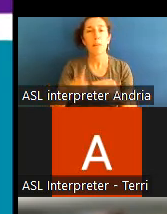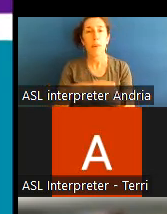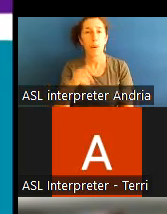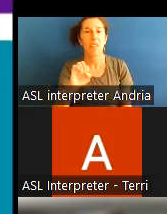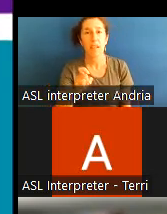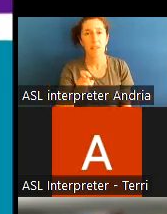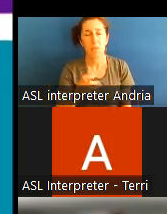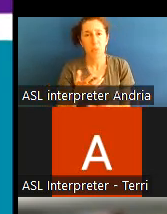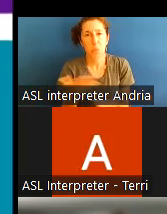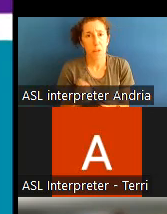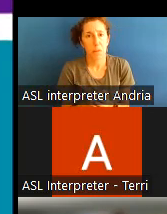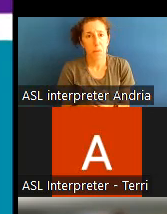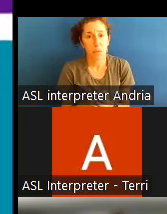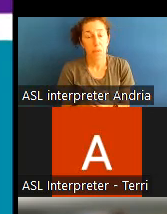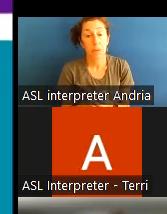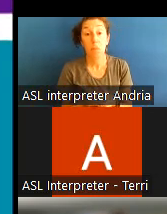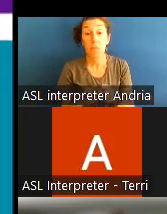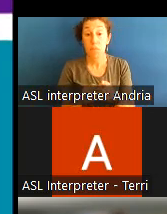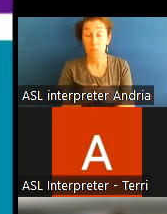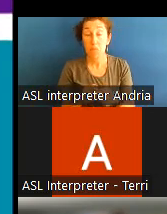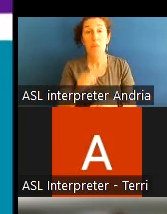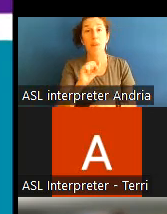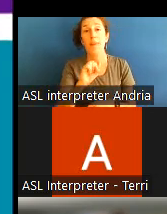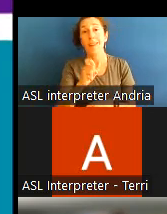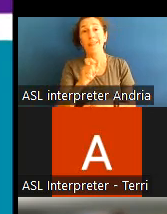Sex is part of the relationship. Yep.